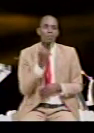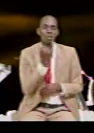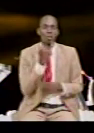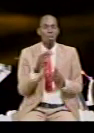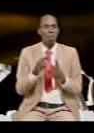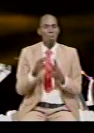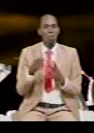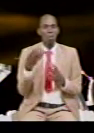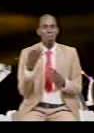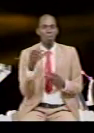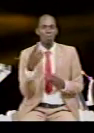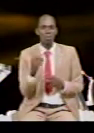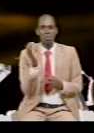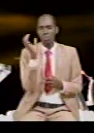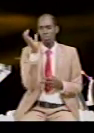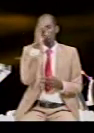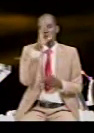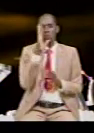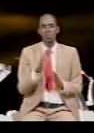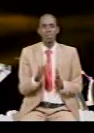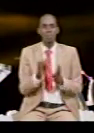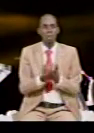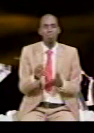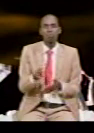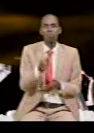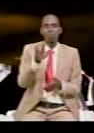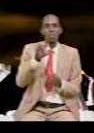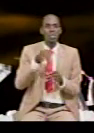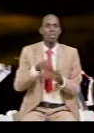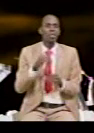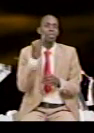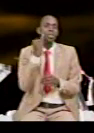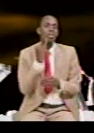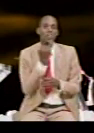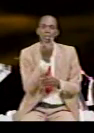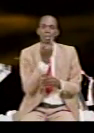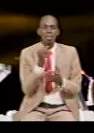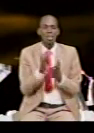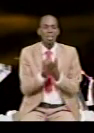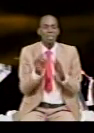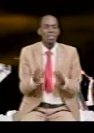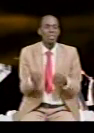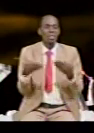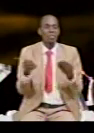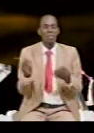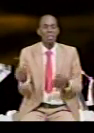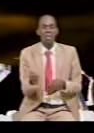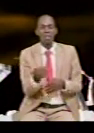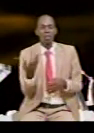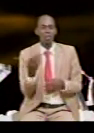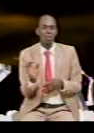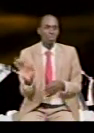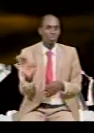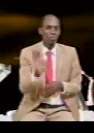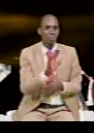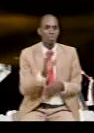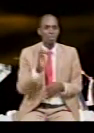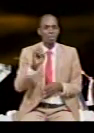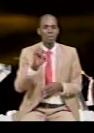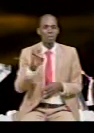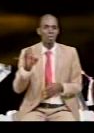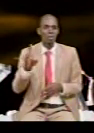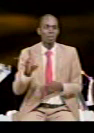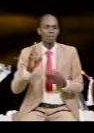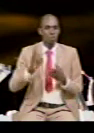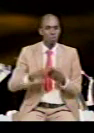the strangers that sojourn in Israel, that giveth any of his seed unto Molech,